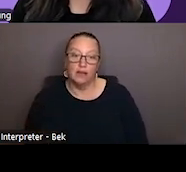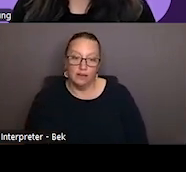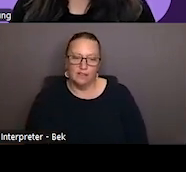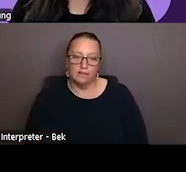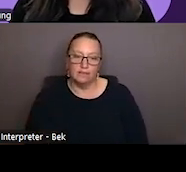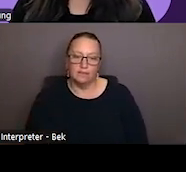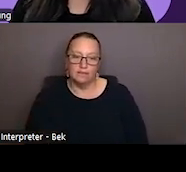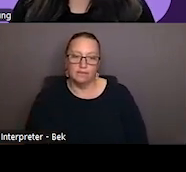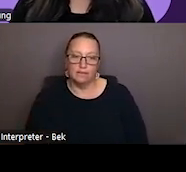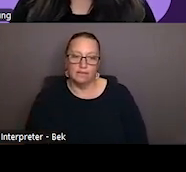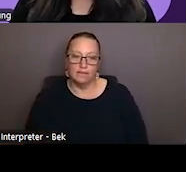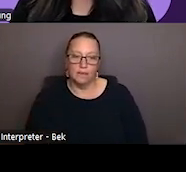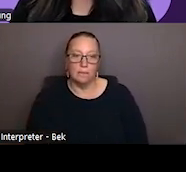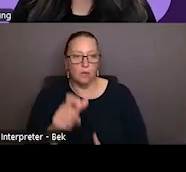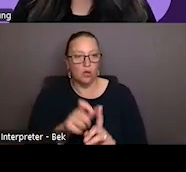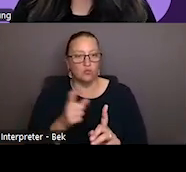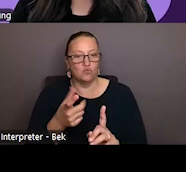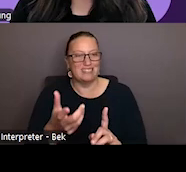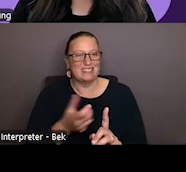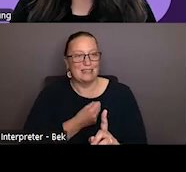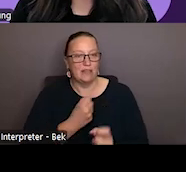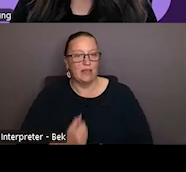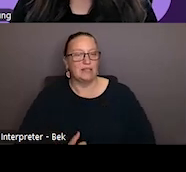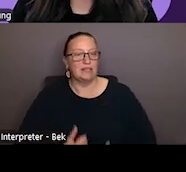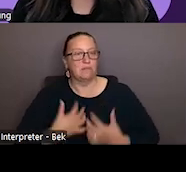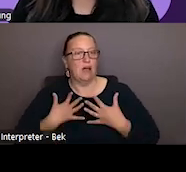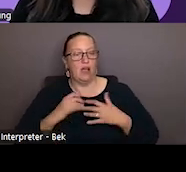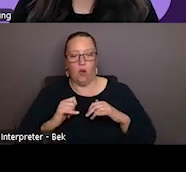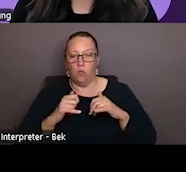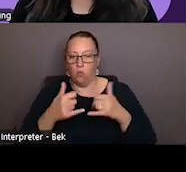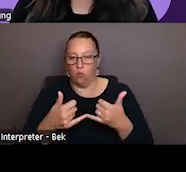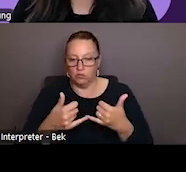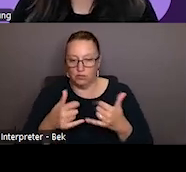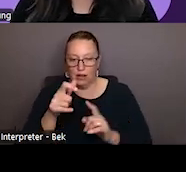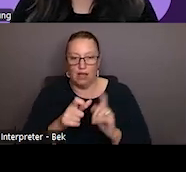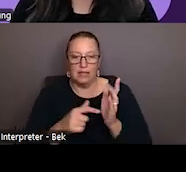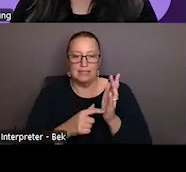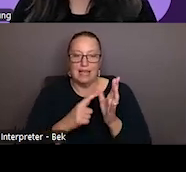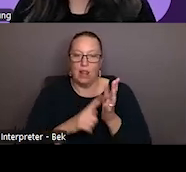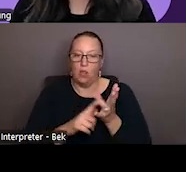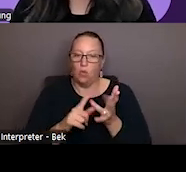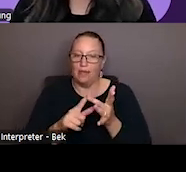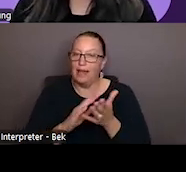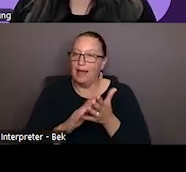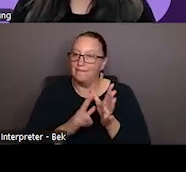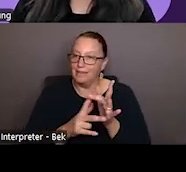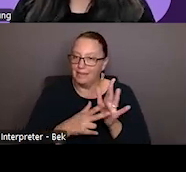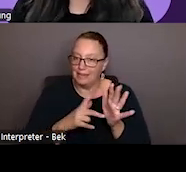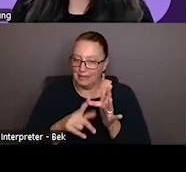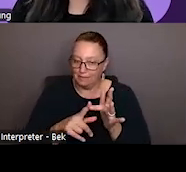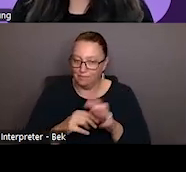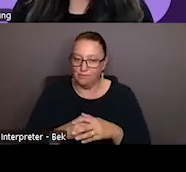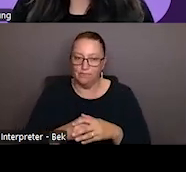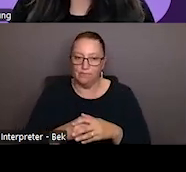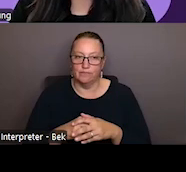is a recipient of the Inspire Award category. An example of group/collective would be